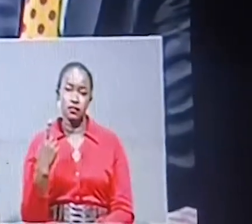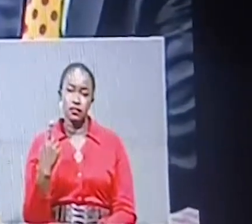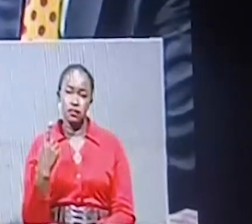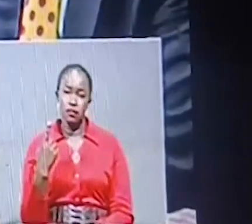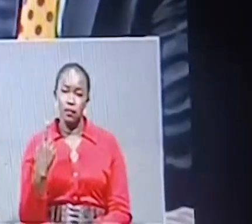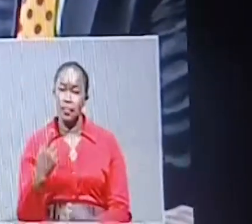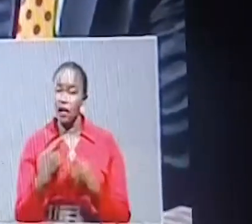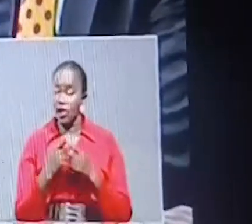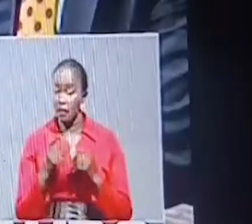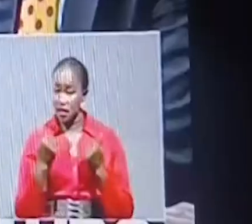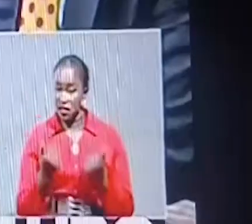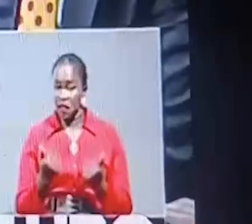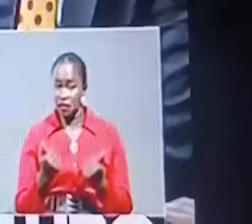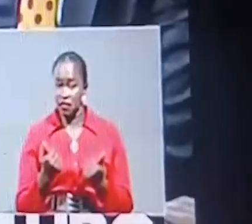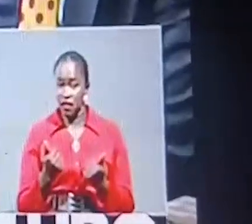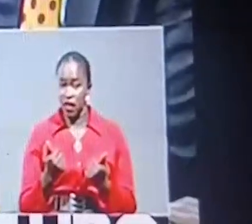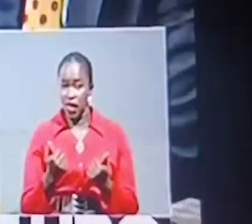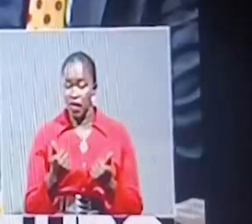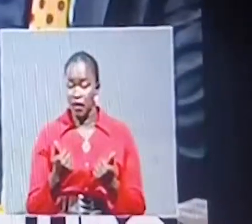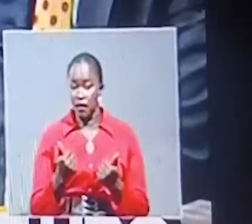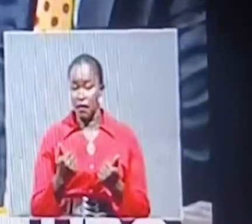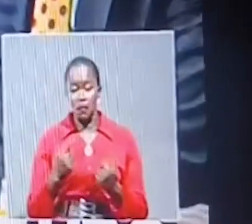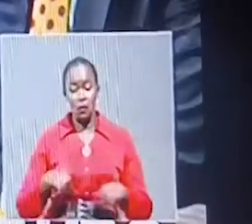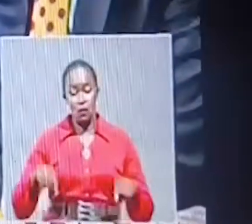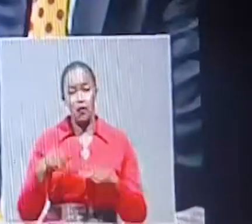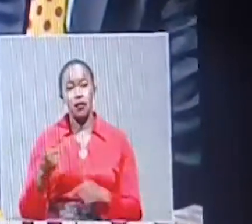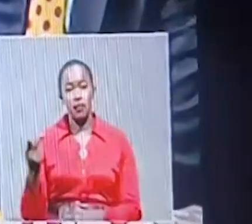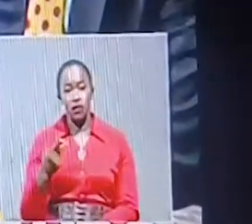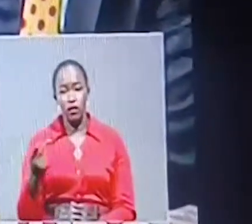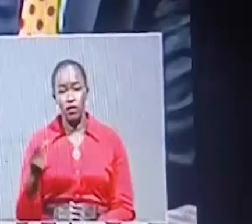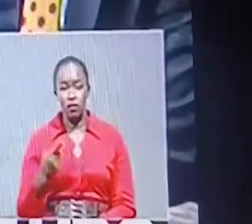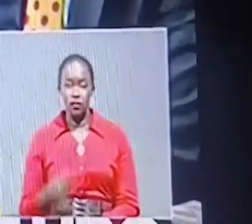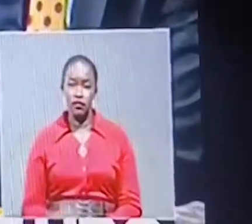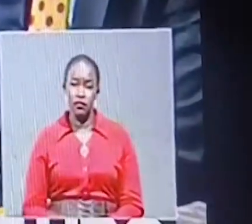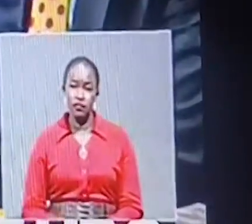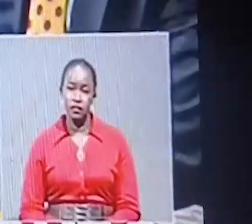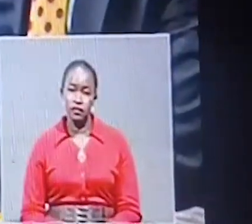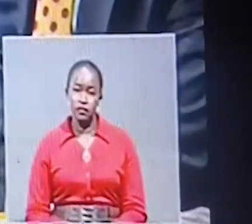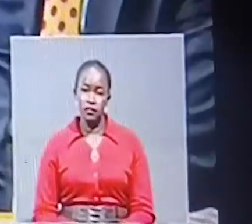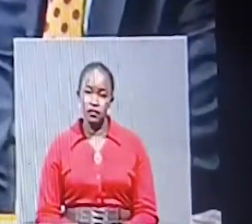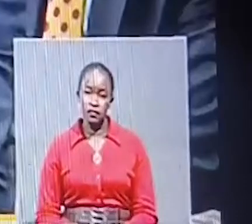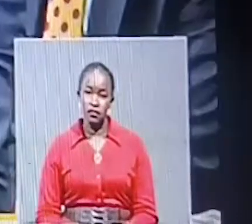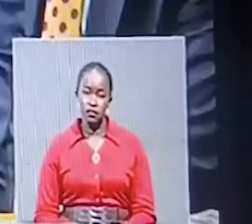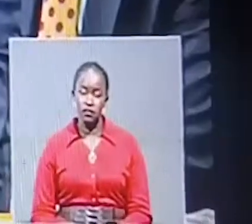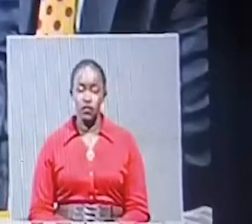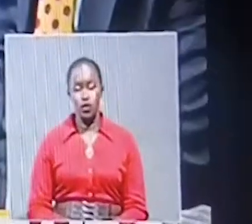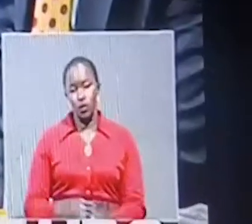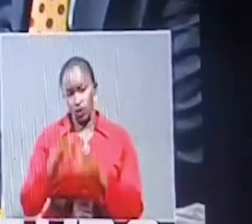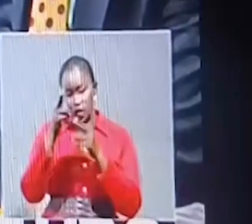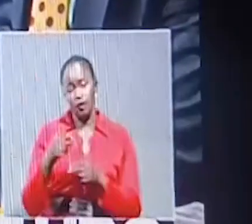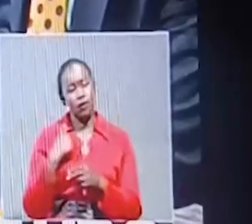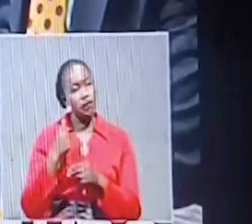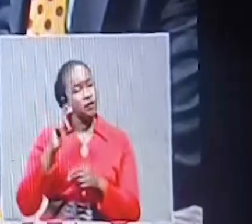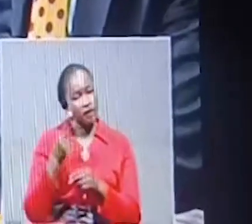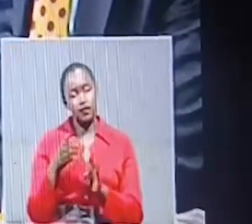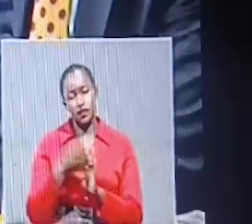but apparently we have both become... Honorable Seshkubo, let me first guide you. Okay?